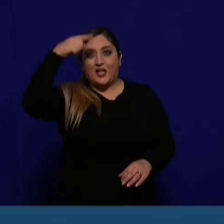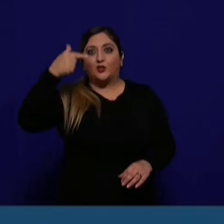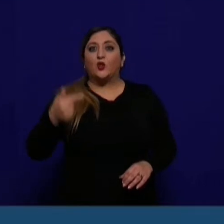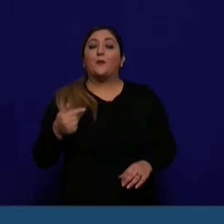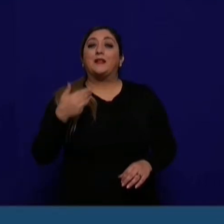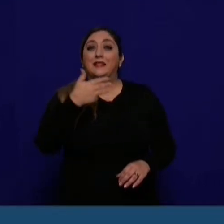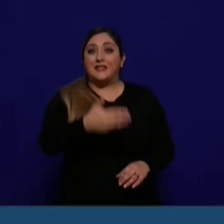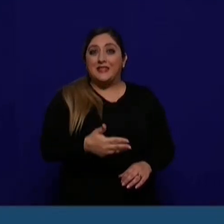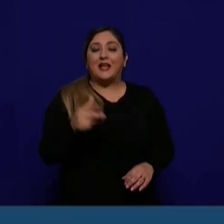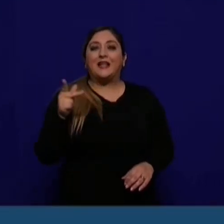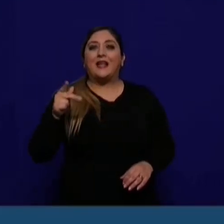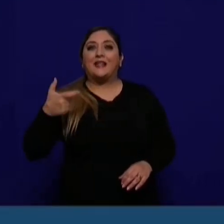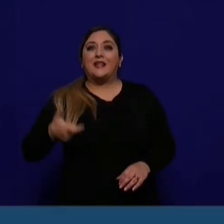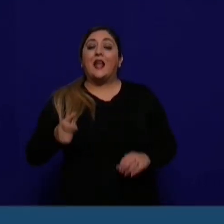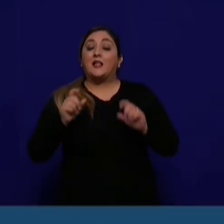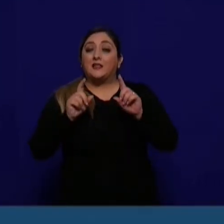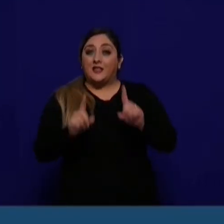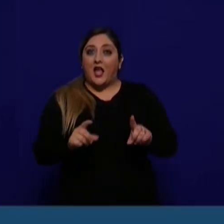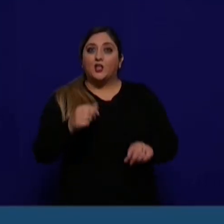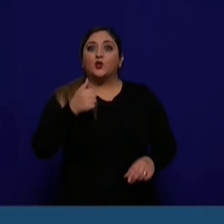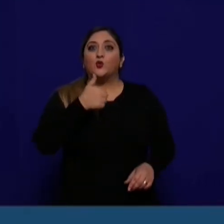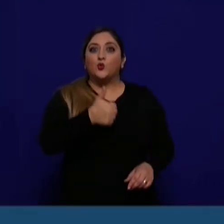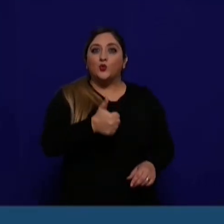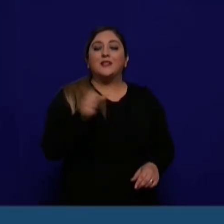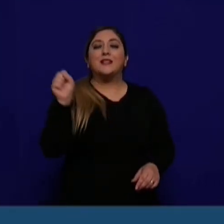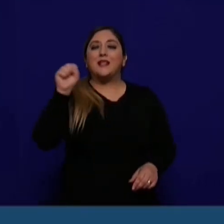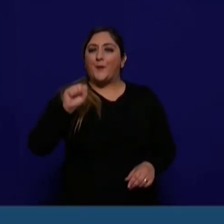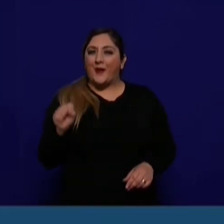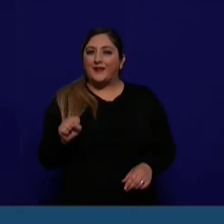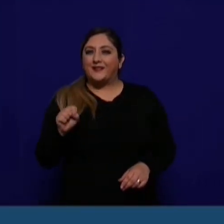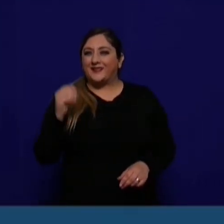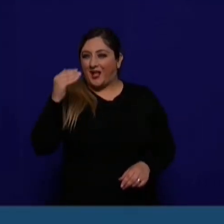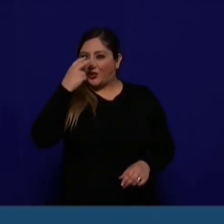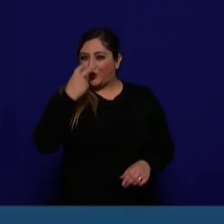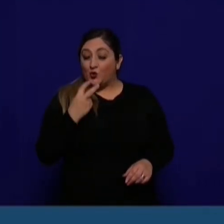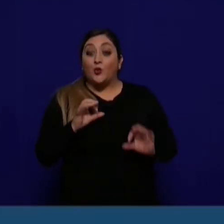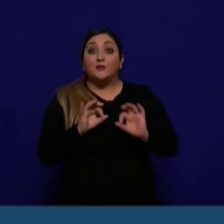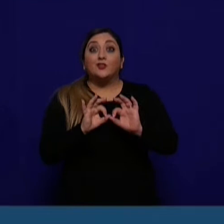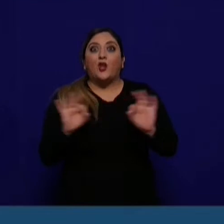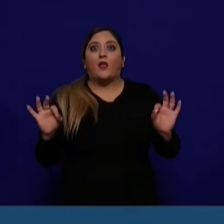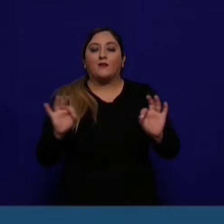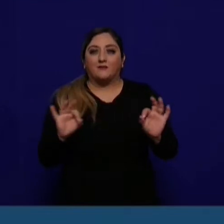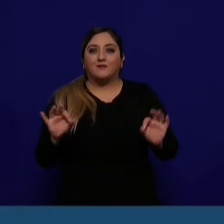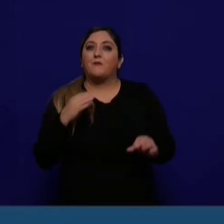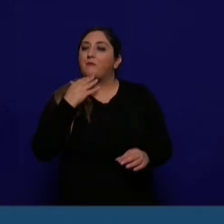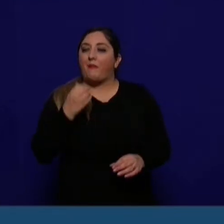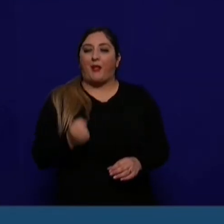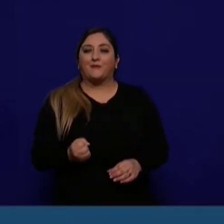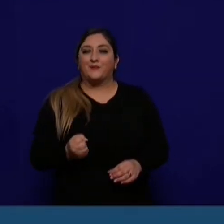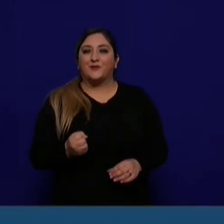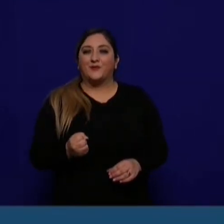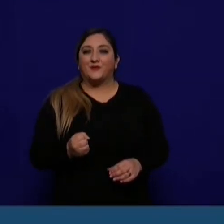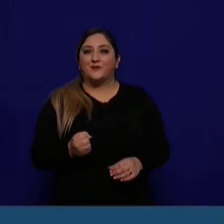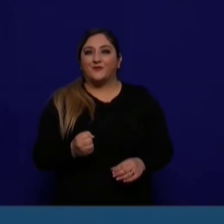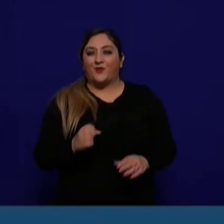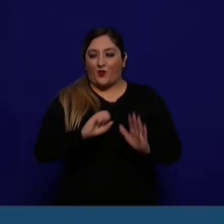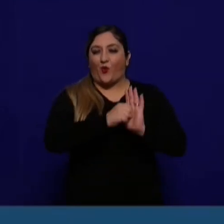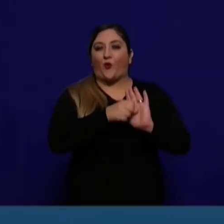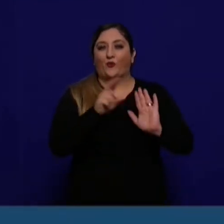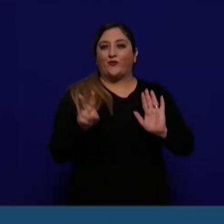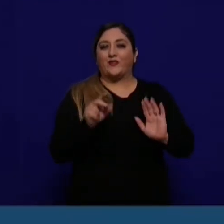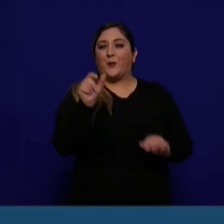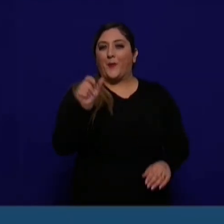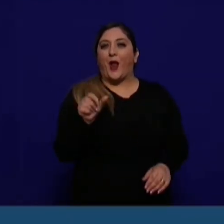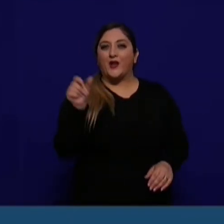Rehab għandna 11, Good Samaritan xi ħaġa tajba ħafna li ma hemm l-ebda persuni li qegħdin jiġu